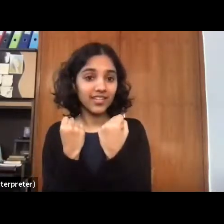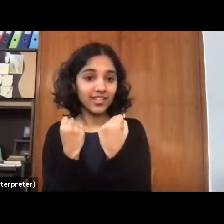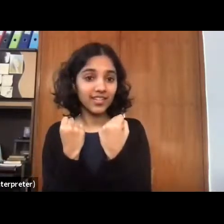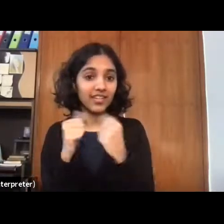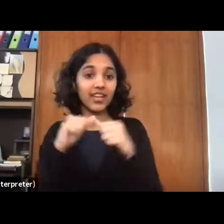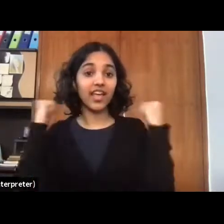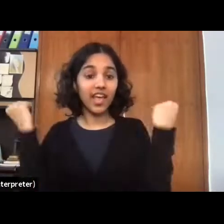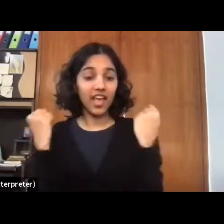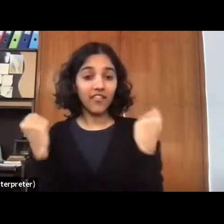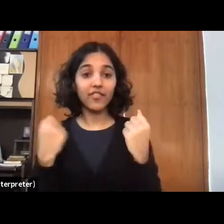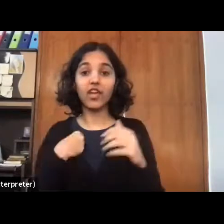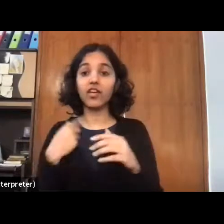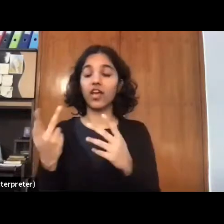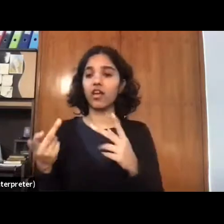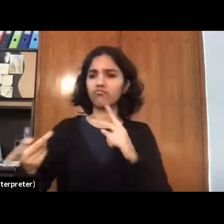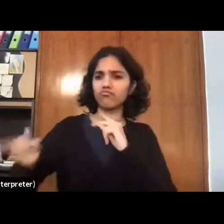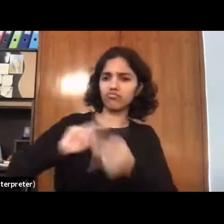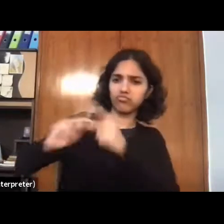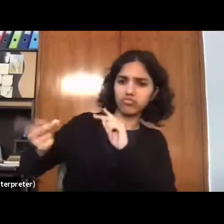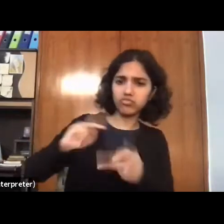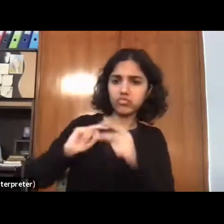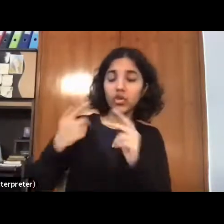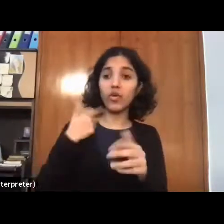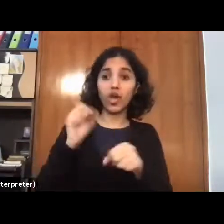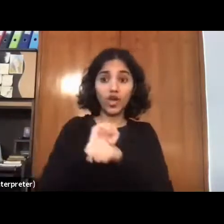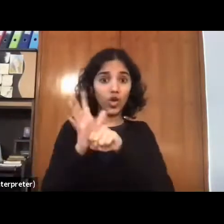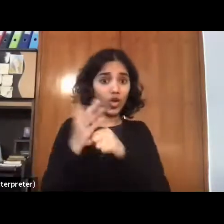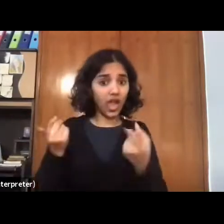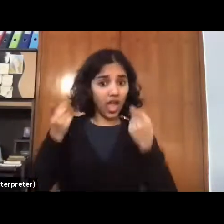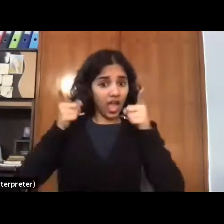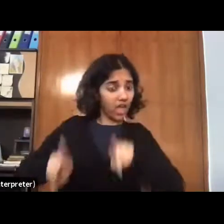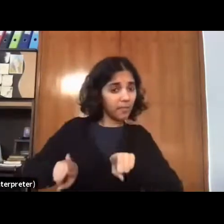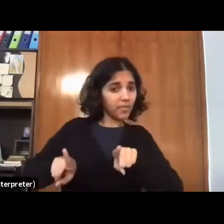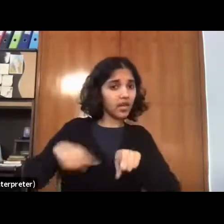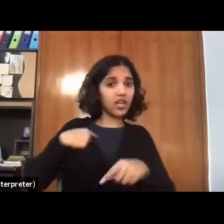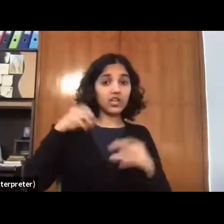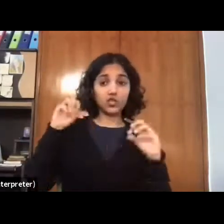and the reaction that we had when the coronavirus